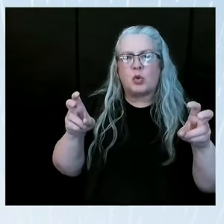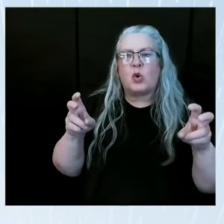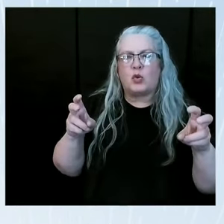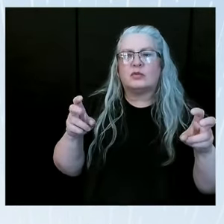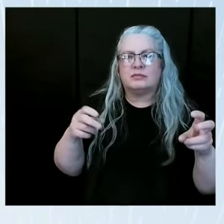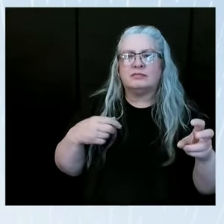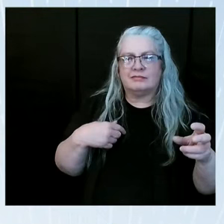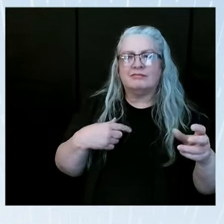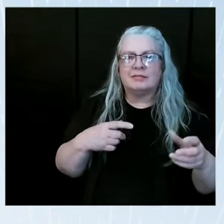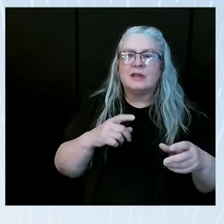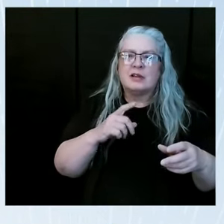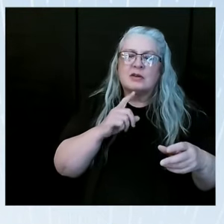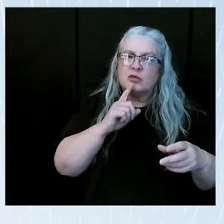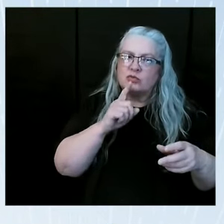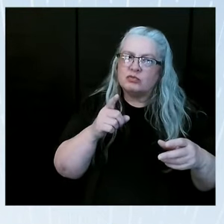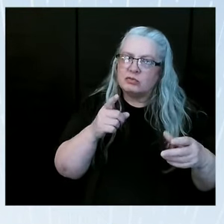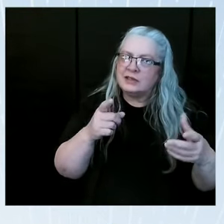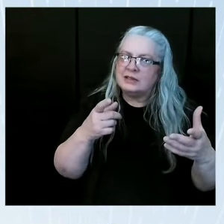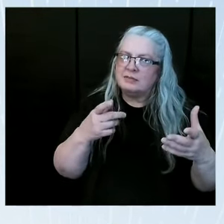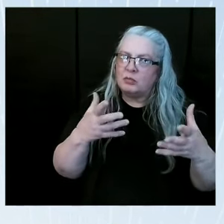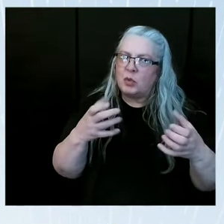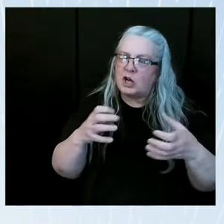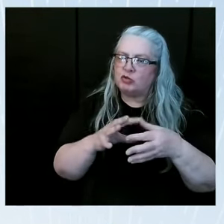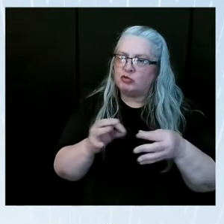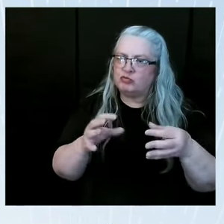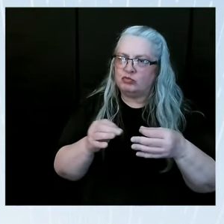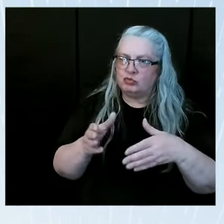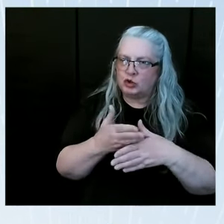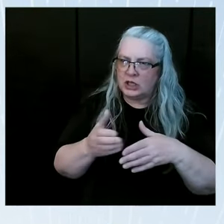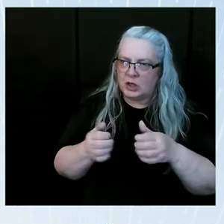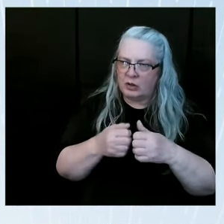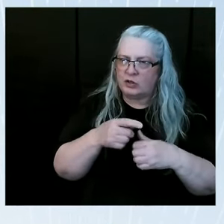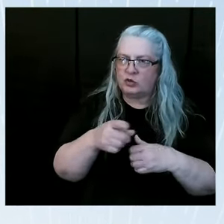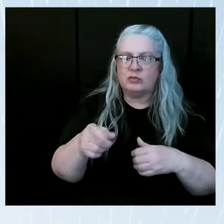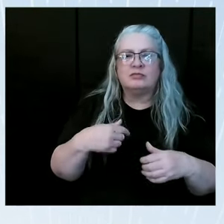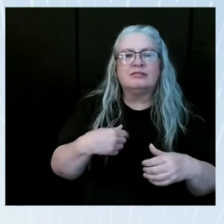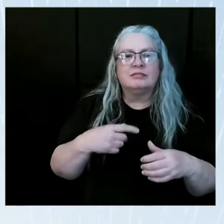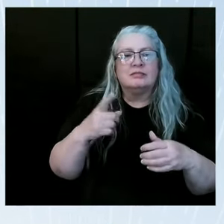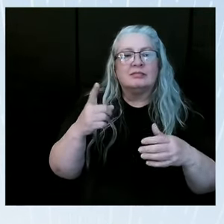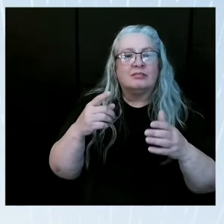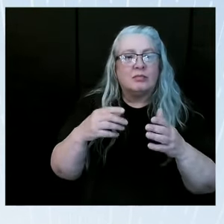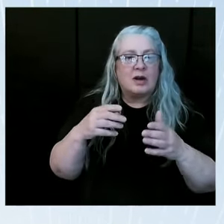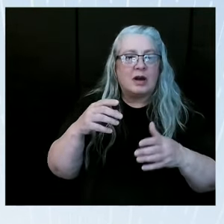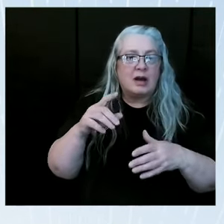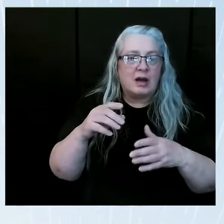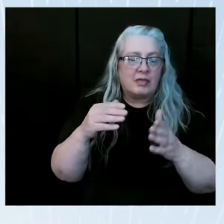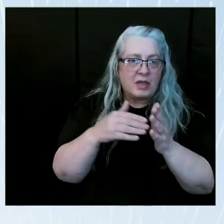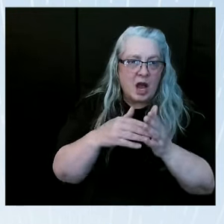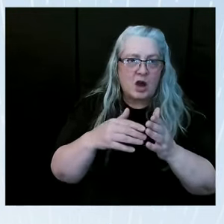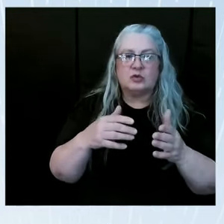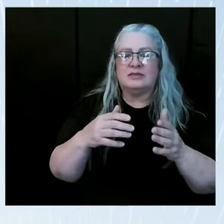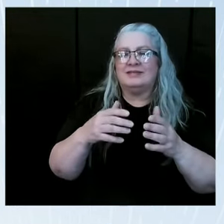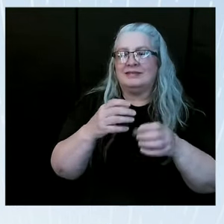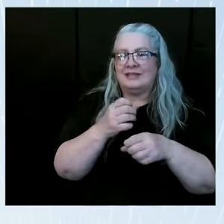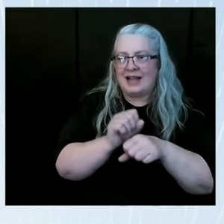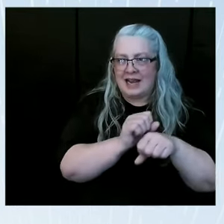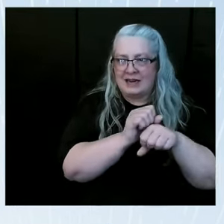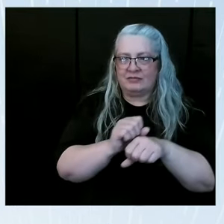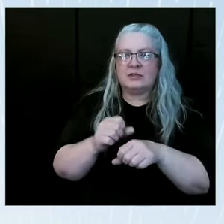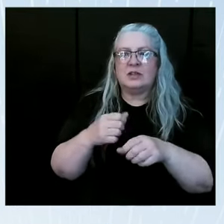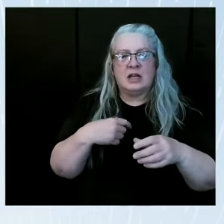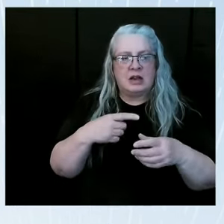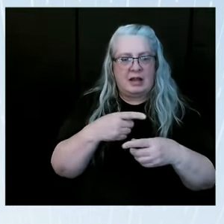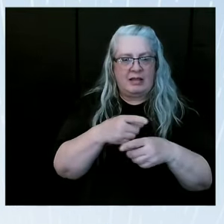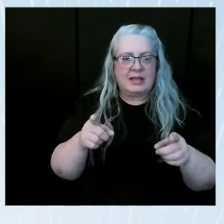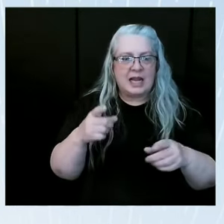more if they had only known they were slaves." For so long, I too did not